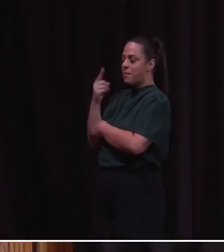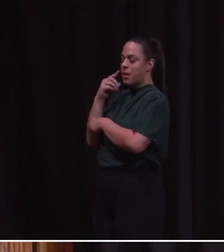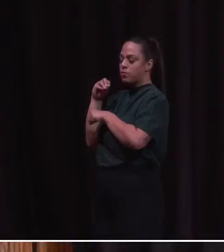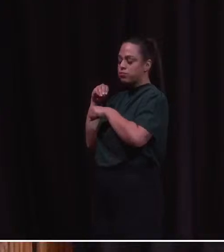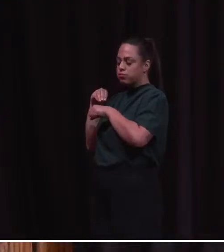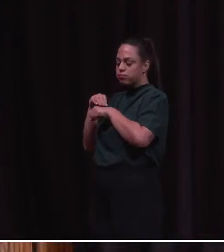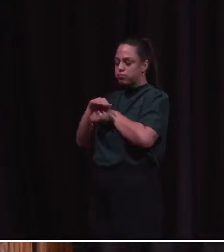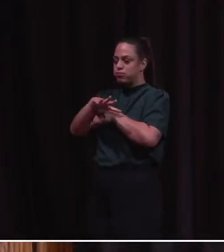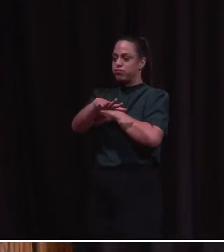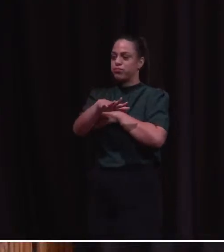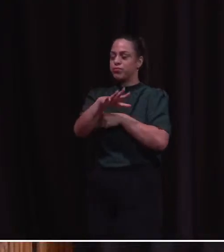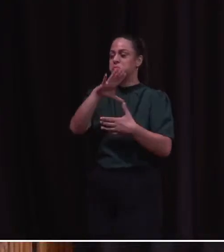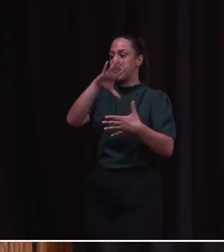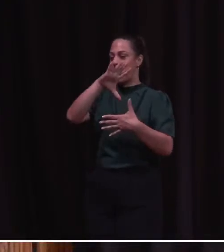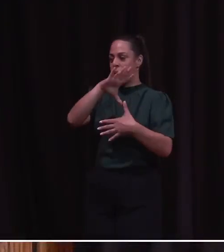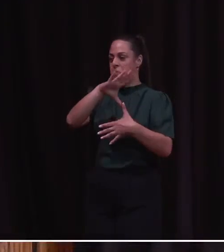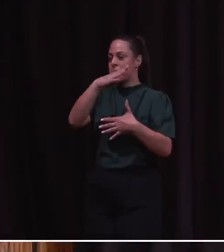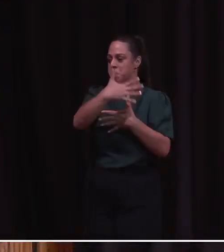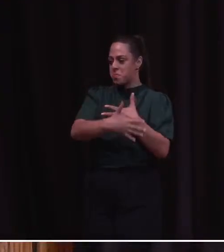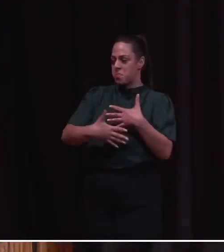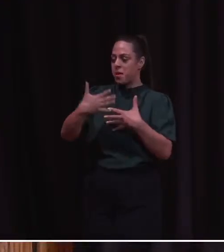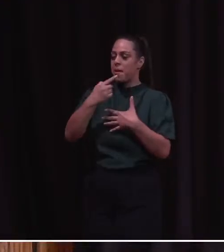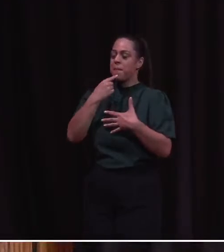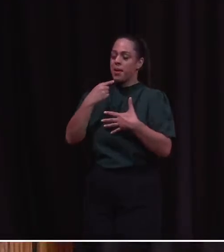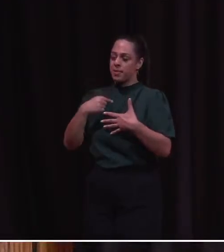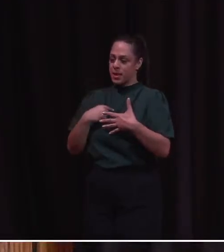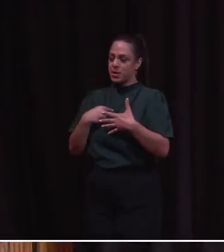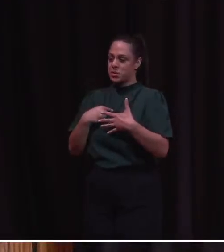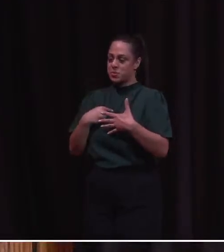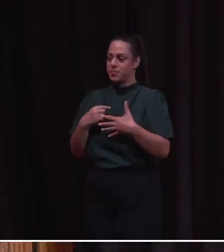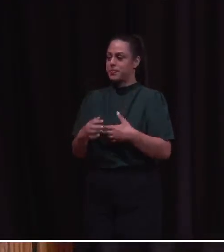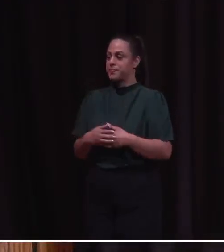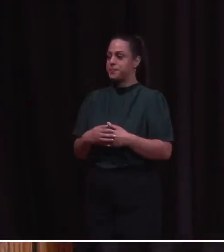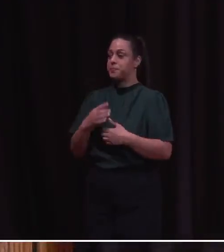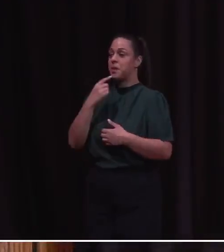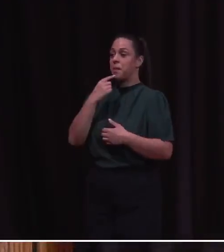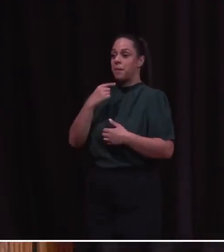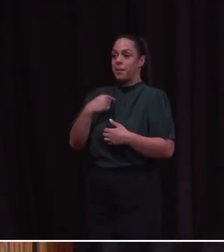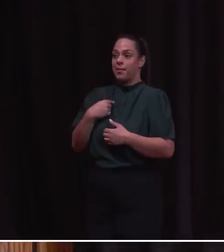I am told that the book is now a classic,